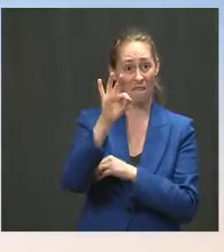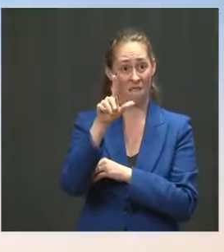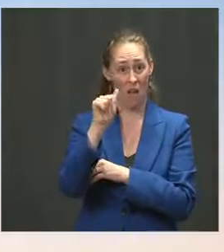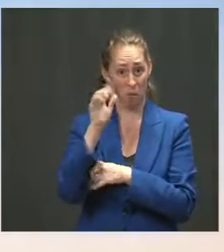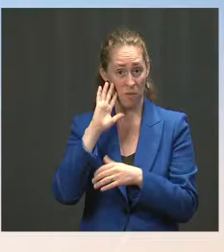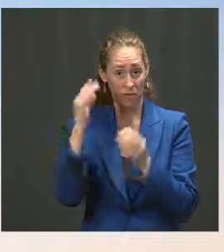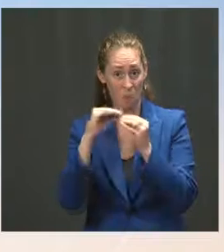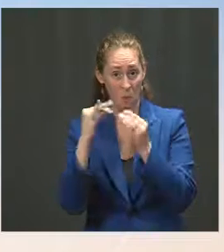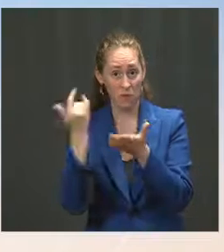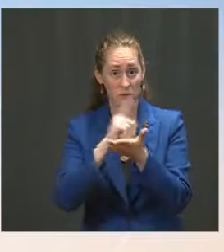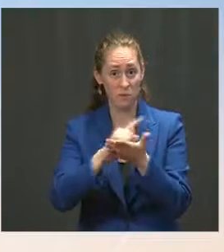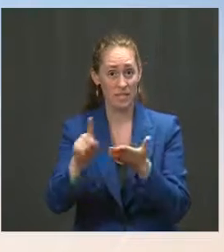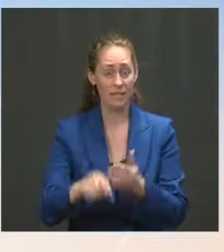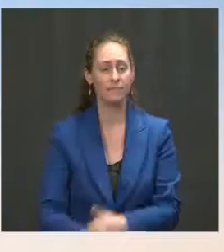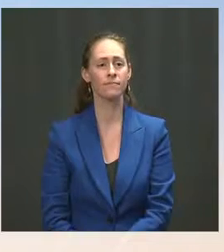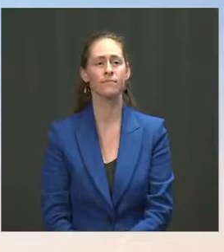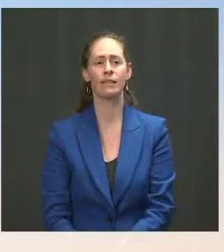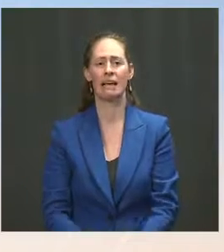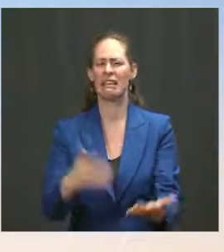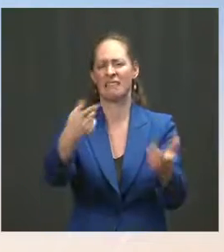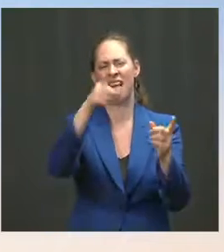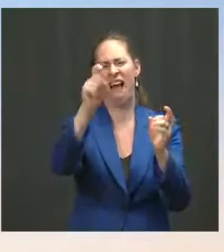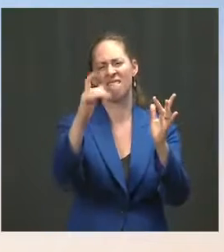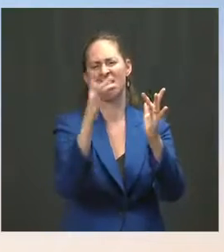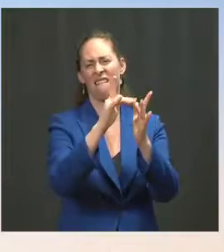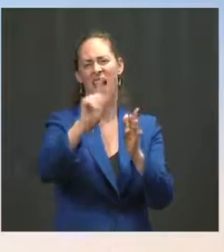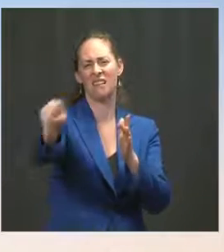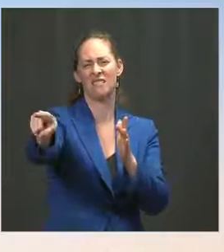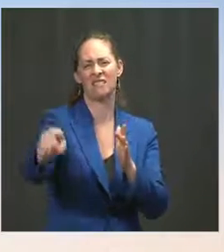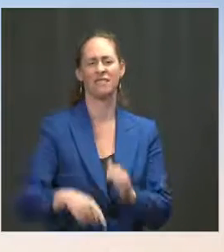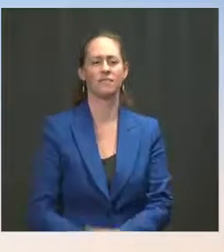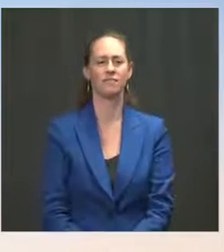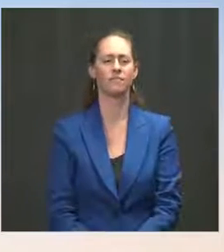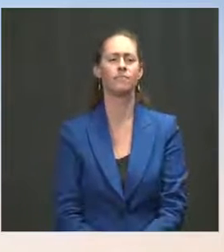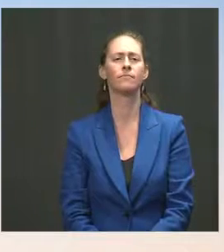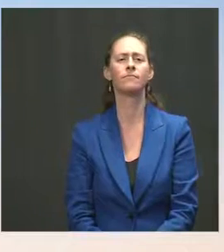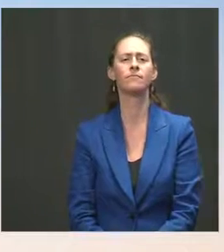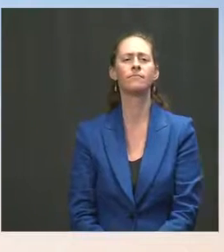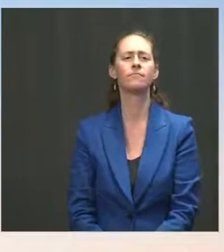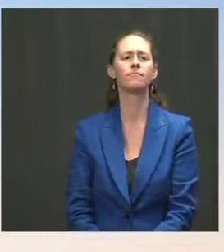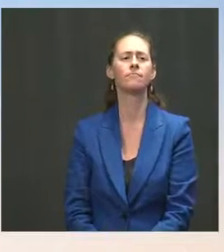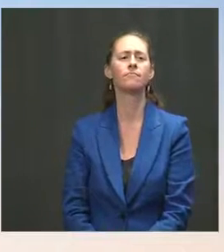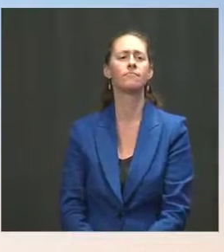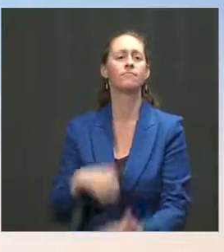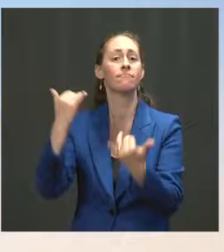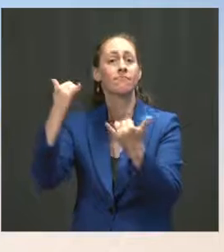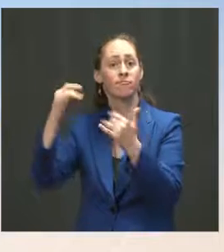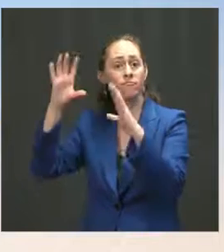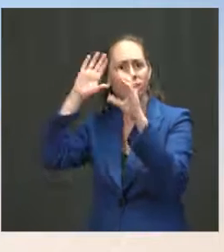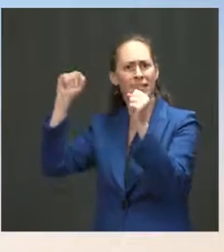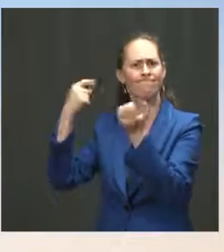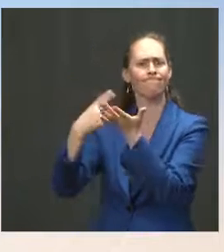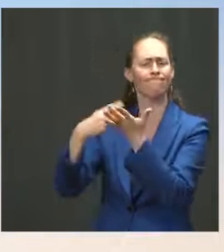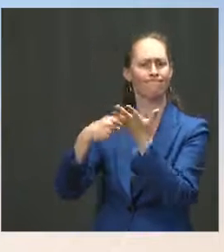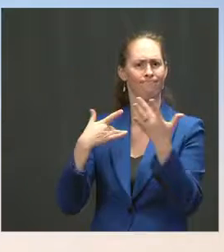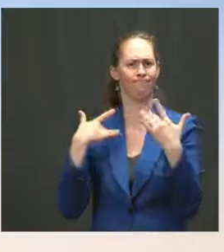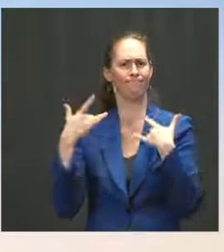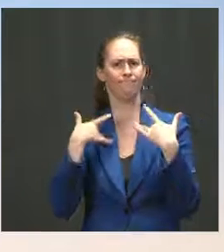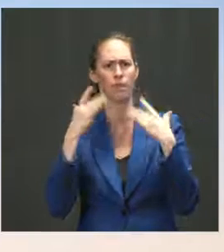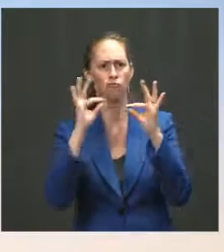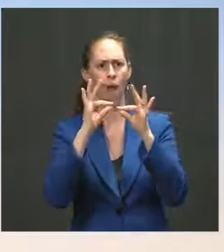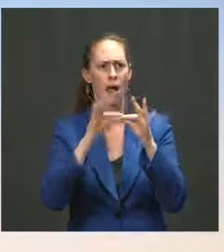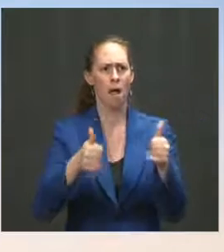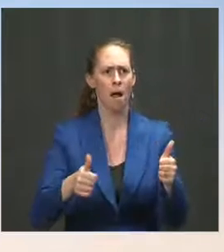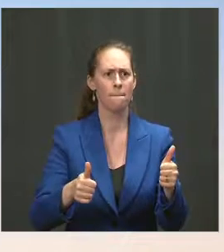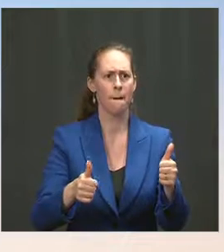president's reaction to the jump in consumer prices? And what is his level of concern today, now seeing those numbers with inflation? Well, Caitlin,